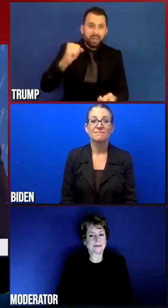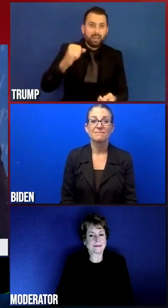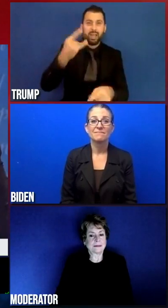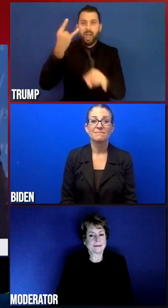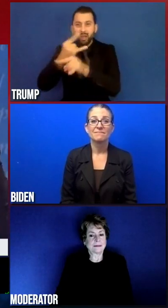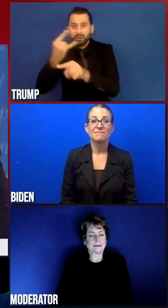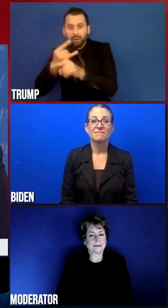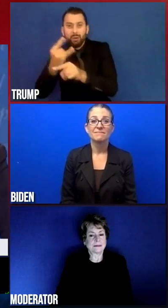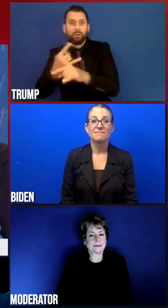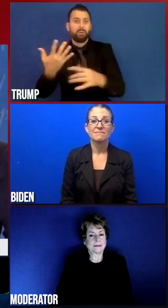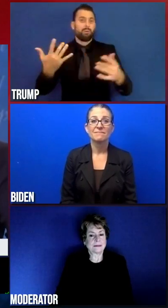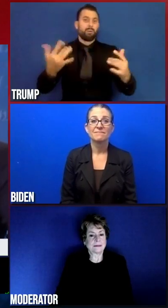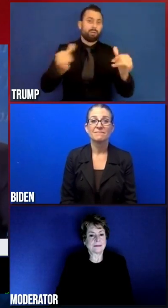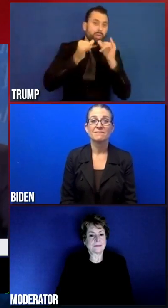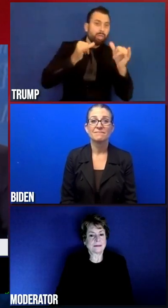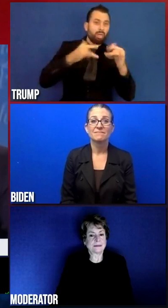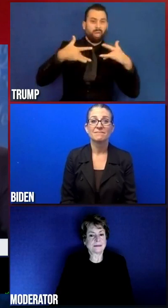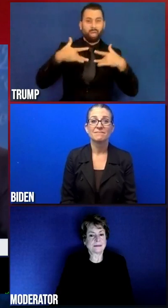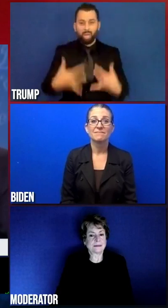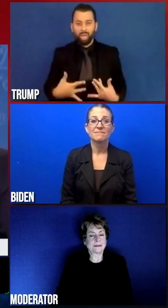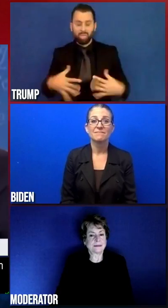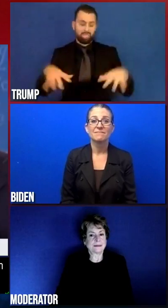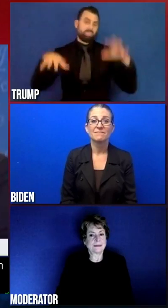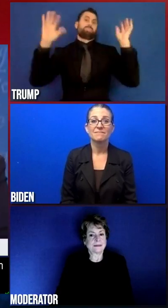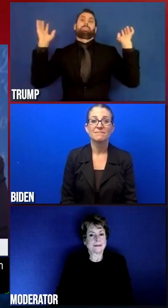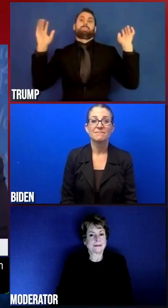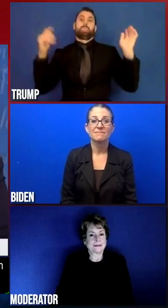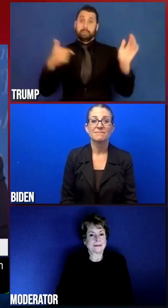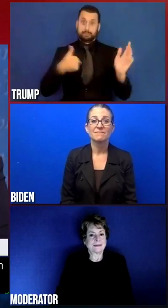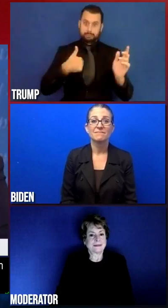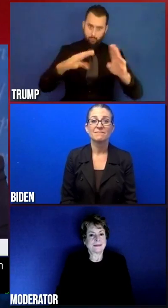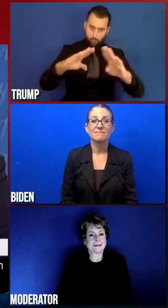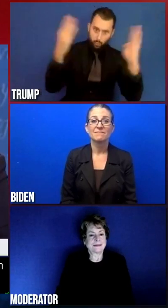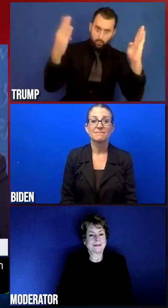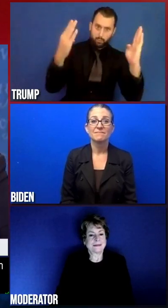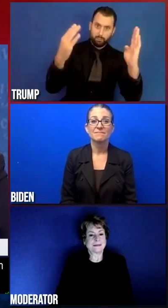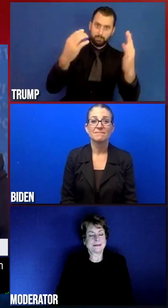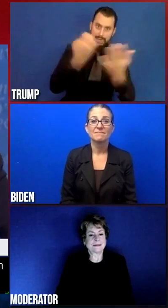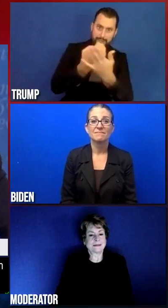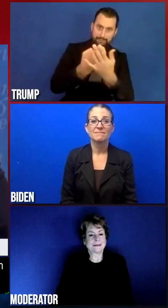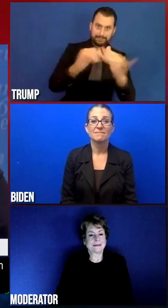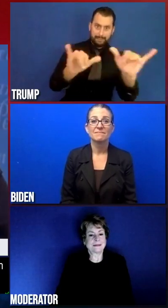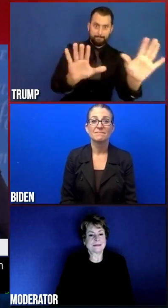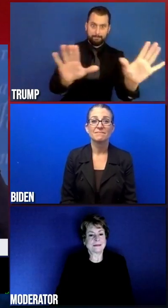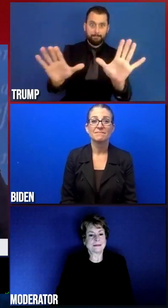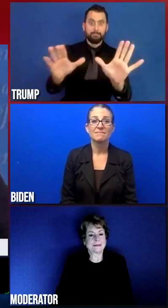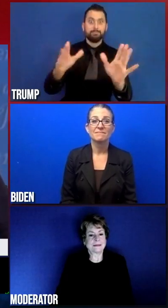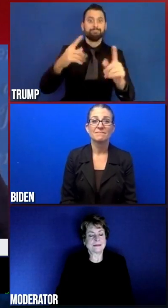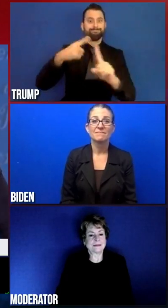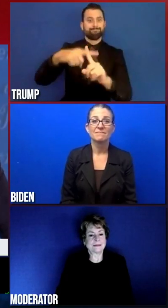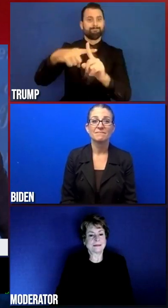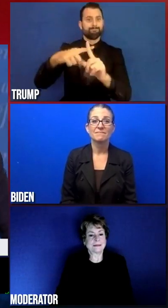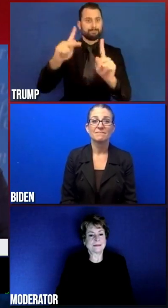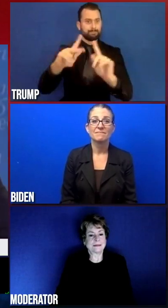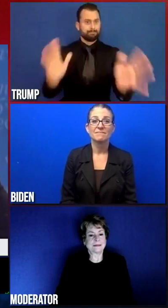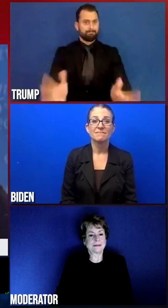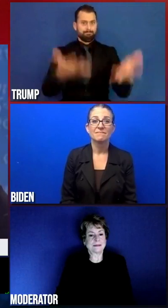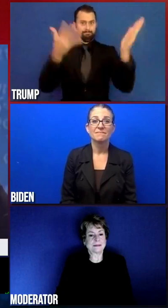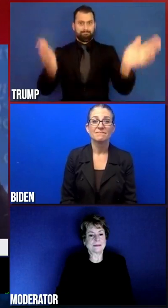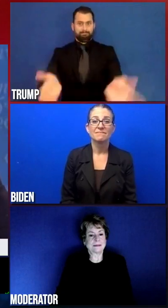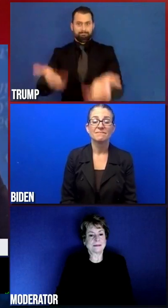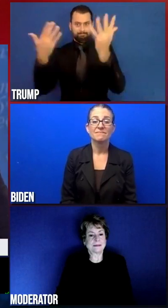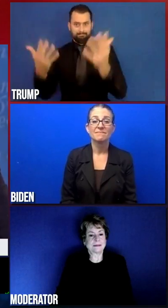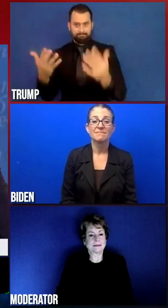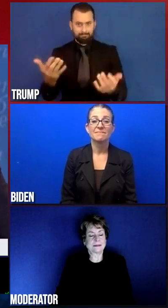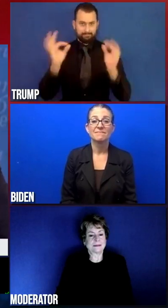out last week. You saw that. Oh, we're going to open up on November 9th. Why November 9th? Because it's after the election. They think they're hurting us